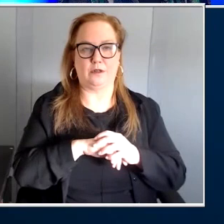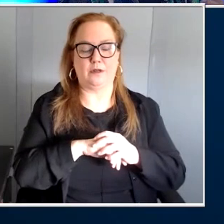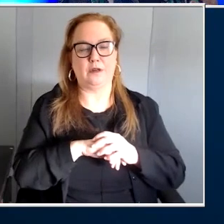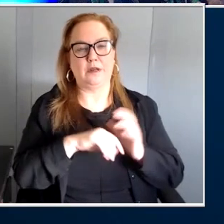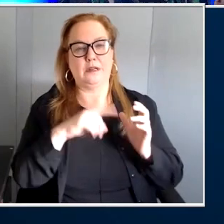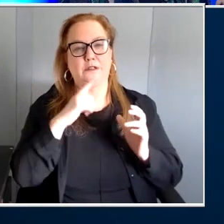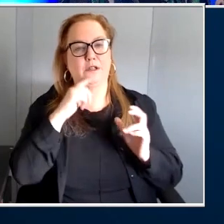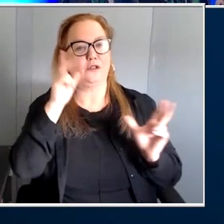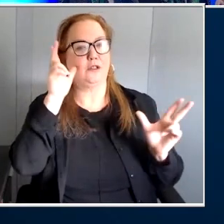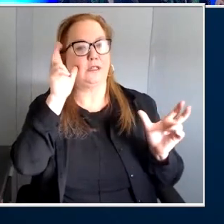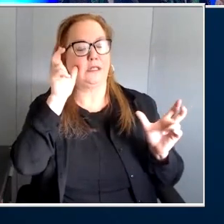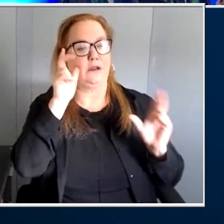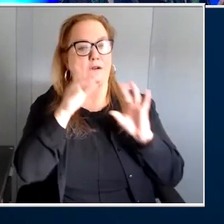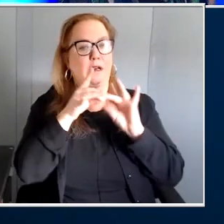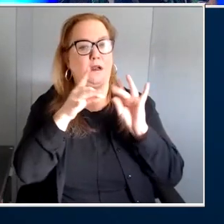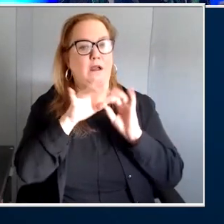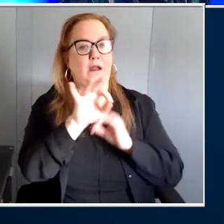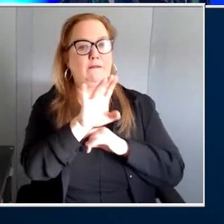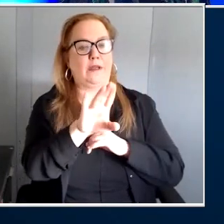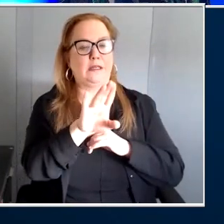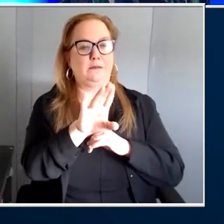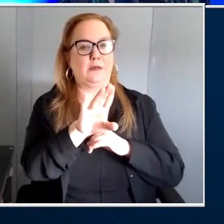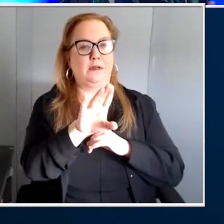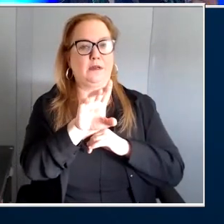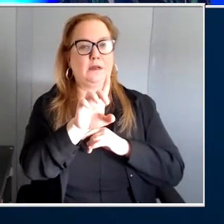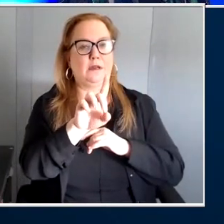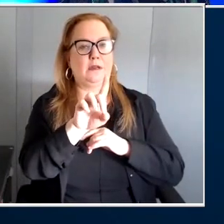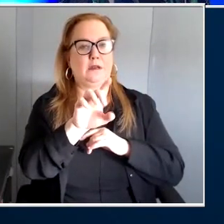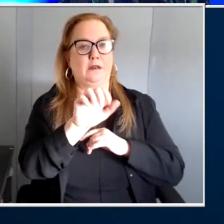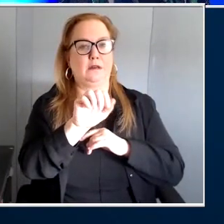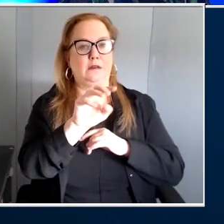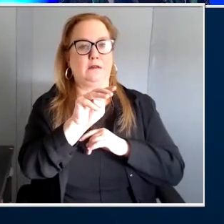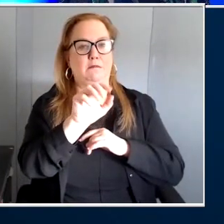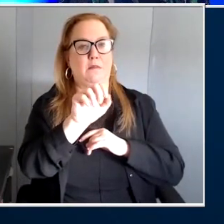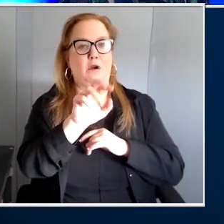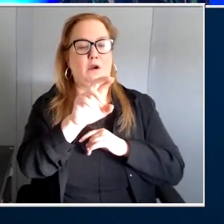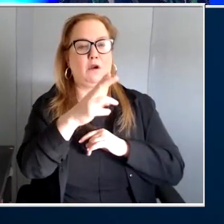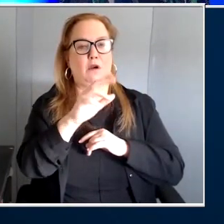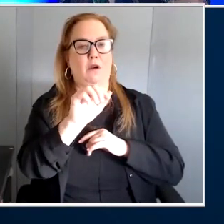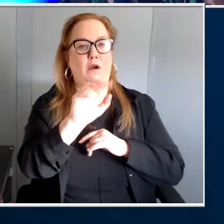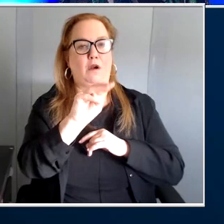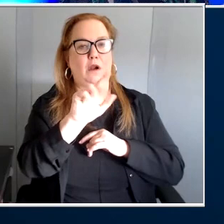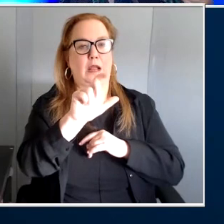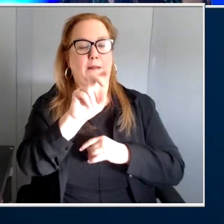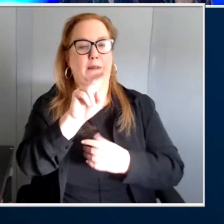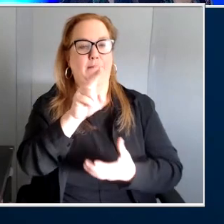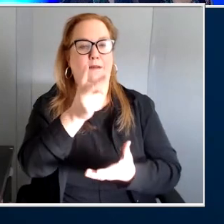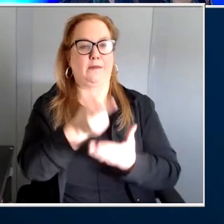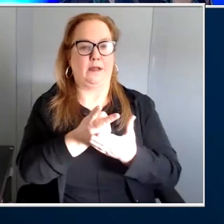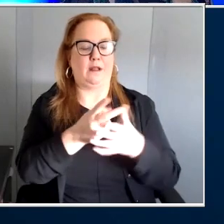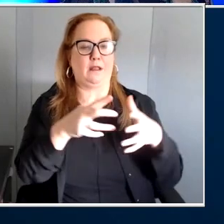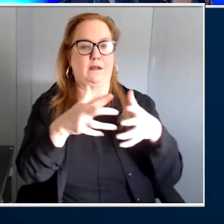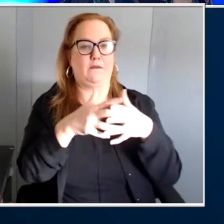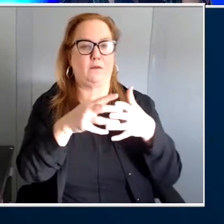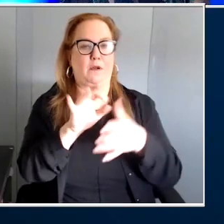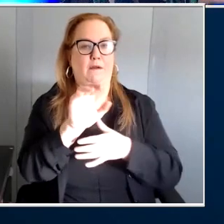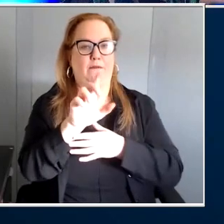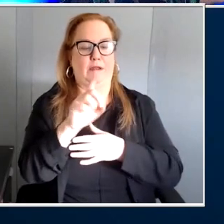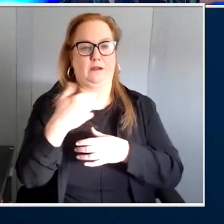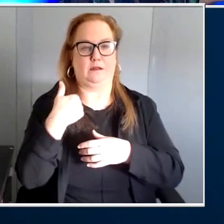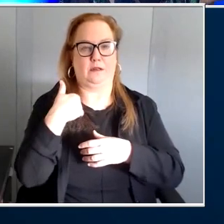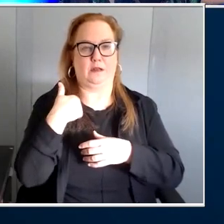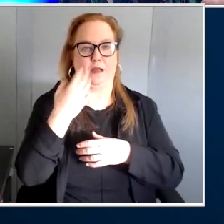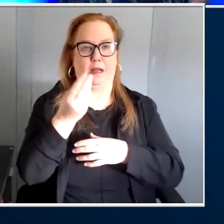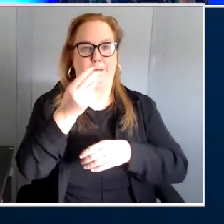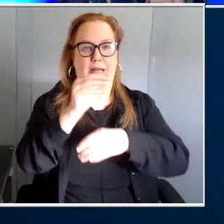some chatter on Facebook that Damar Hamlin, the Bills player who collapsed on the floor or on the field on Monday Night